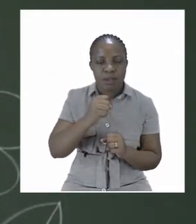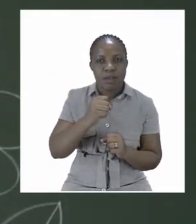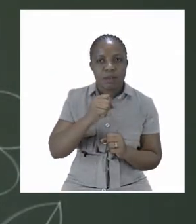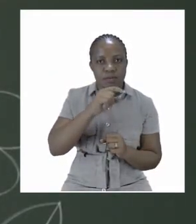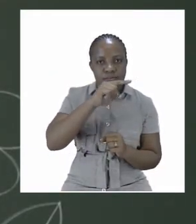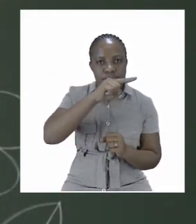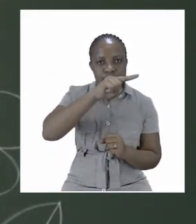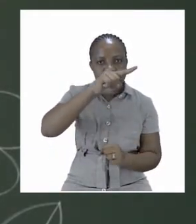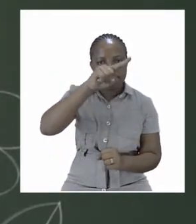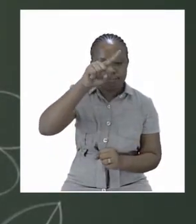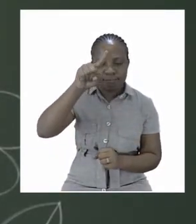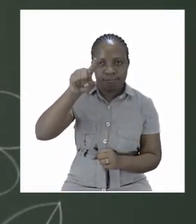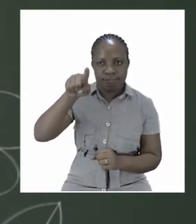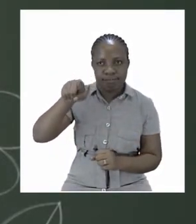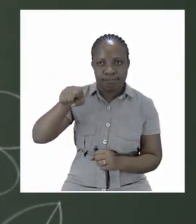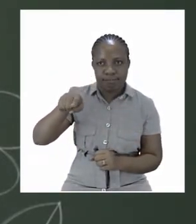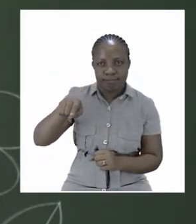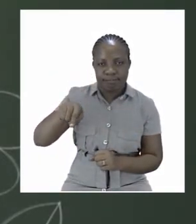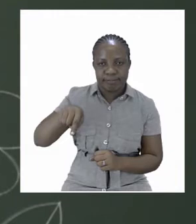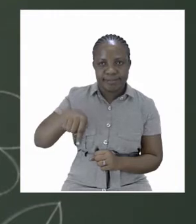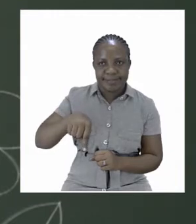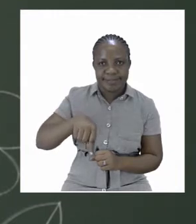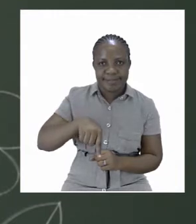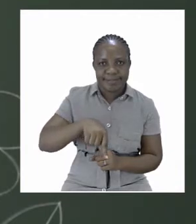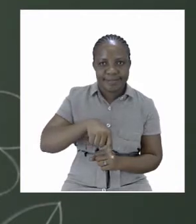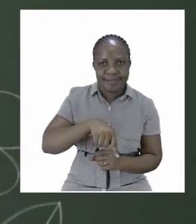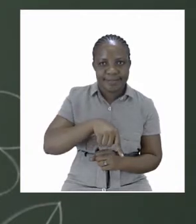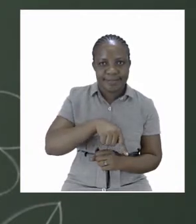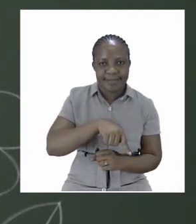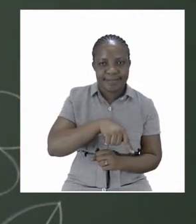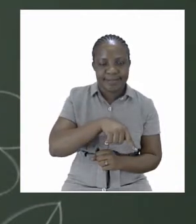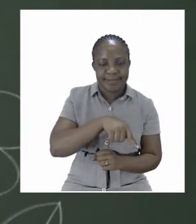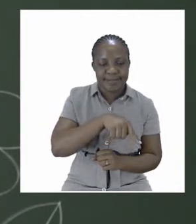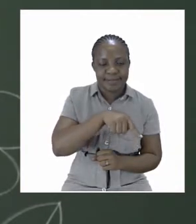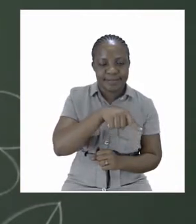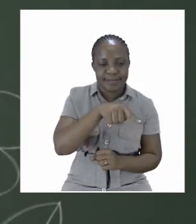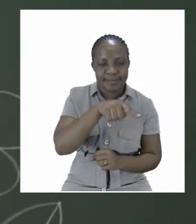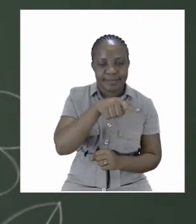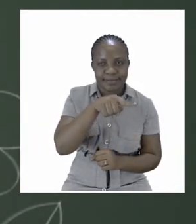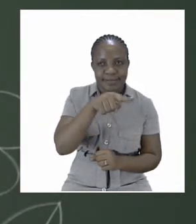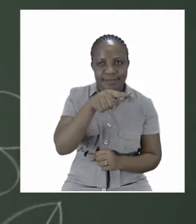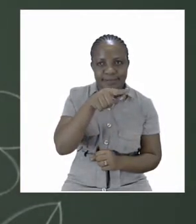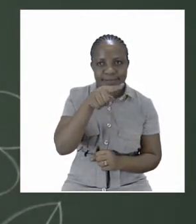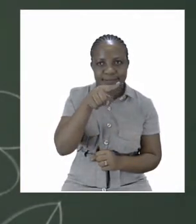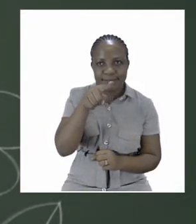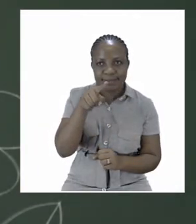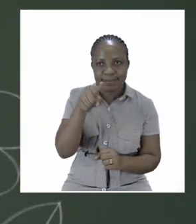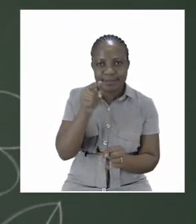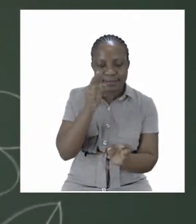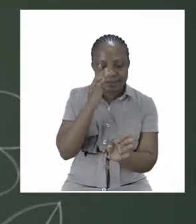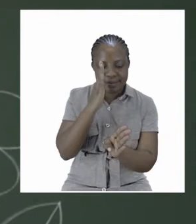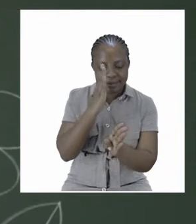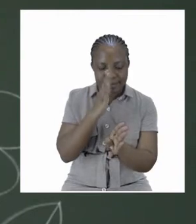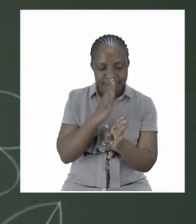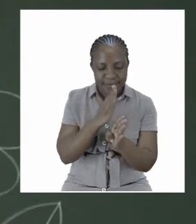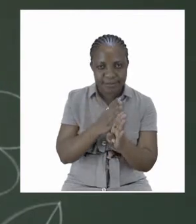go round. Make sure you catch all the circles as you go round. And when